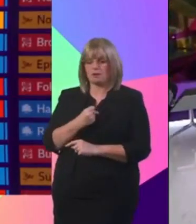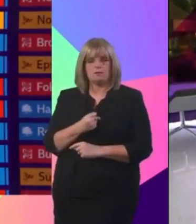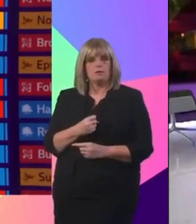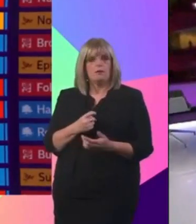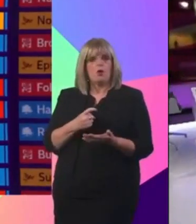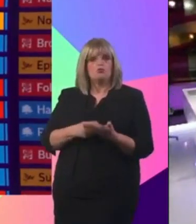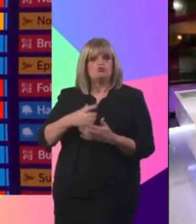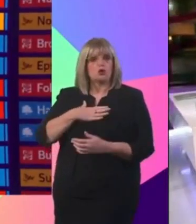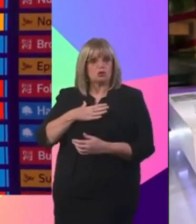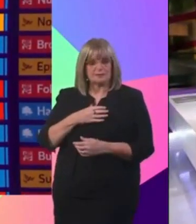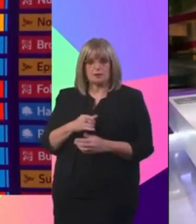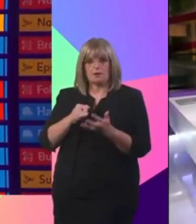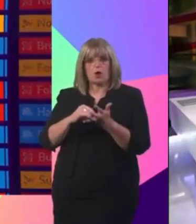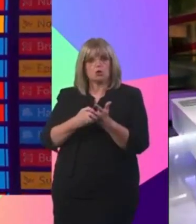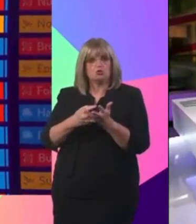will come back again.